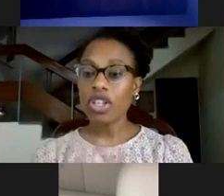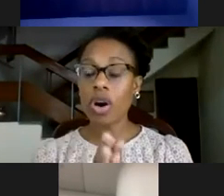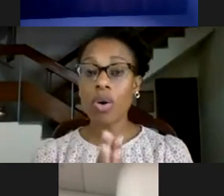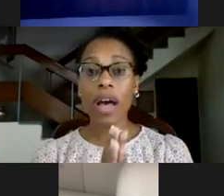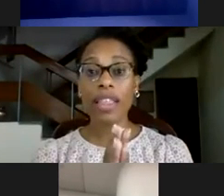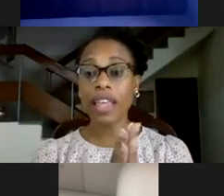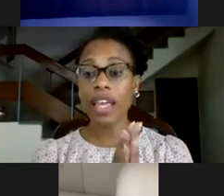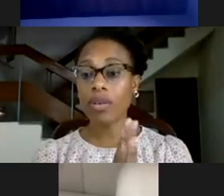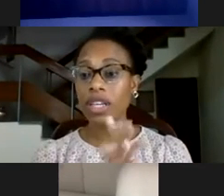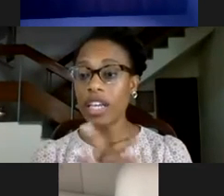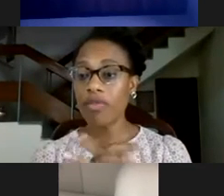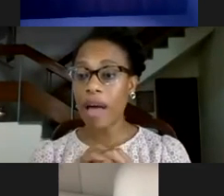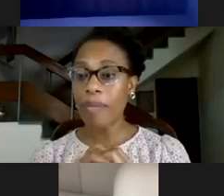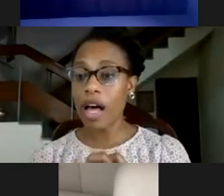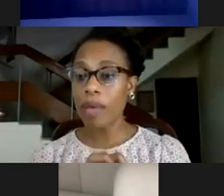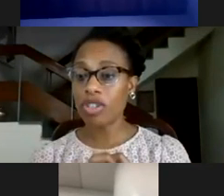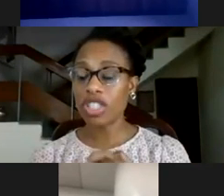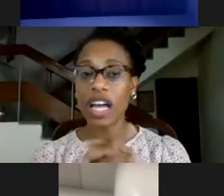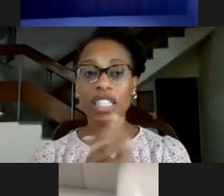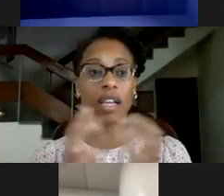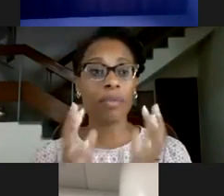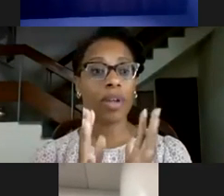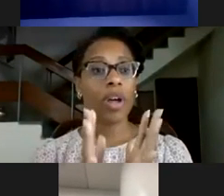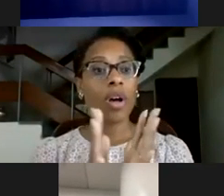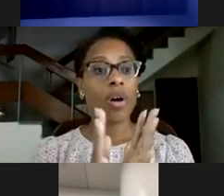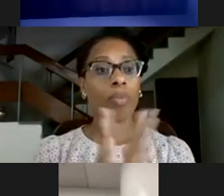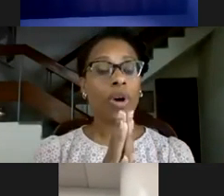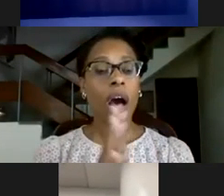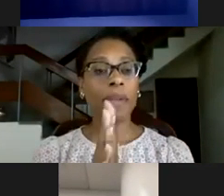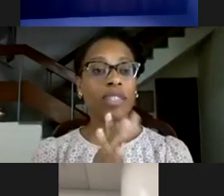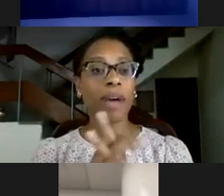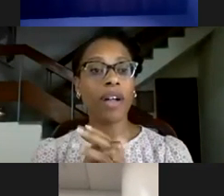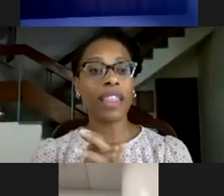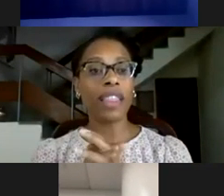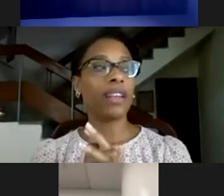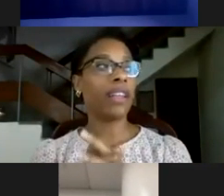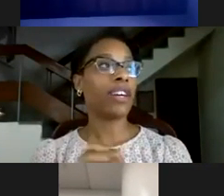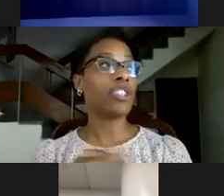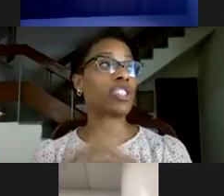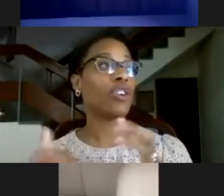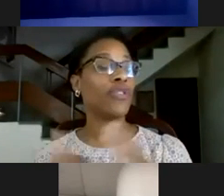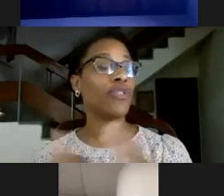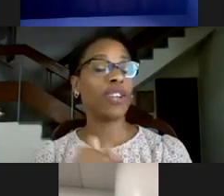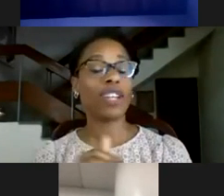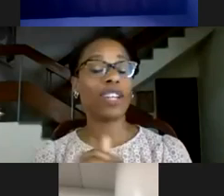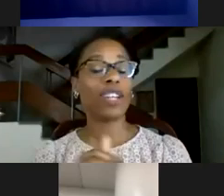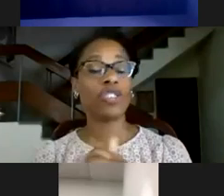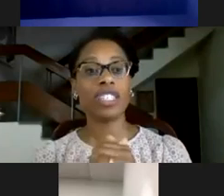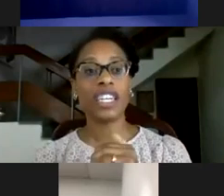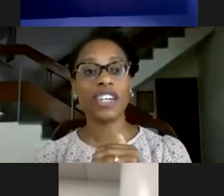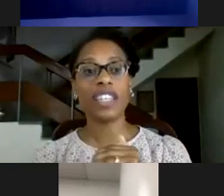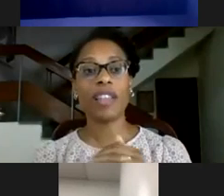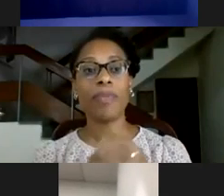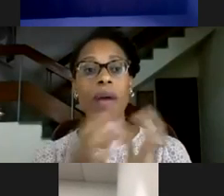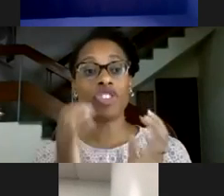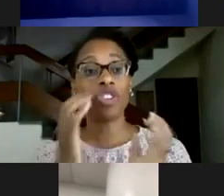So I think we can wrap up. We just got some more comments about, I think the concern for a lot of journalists here